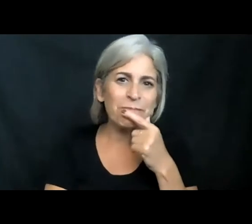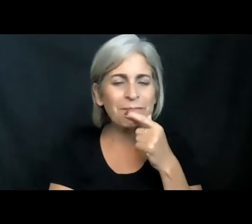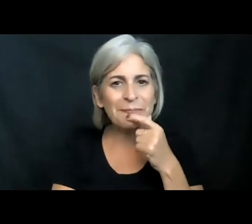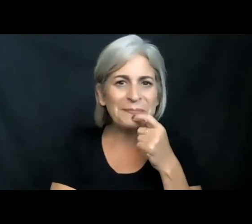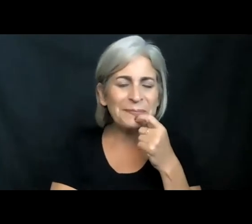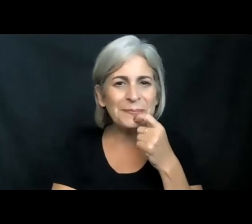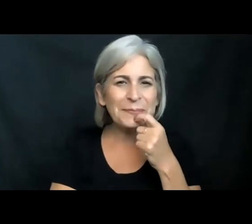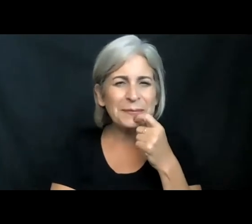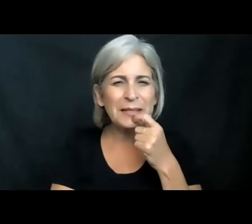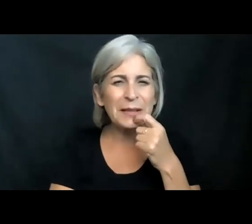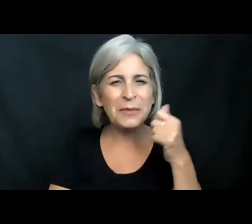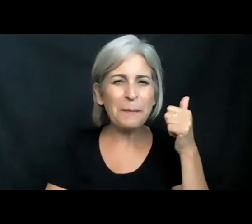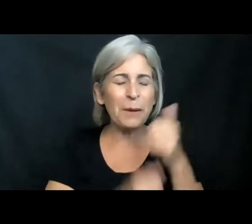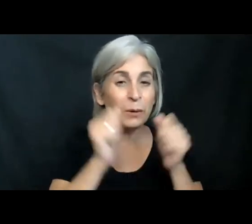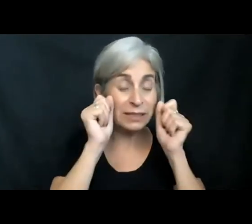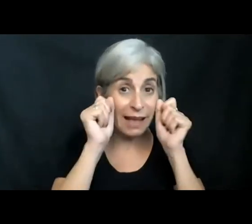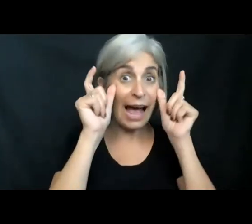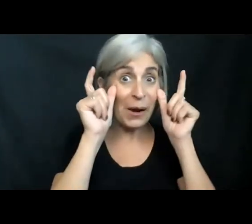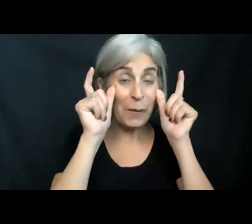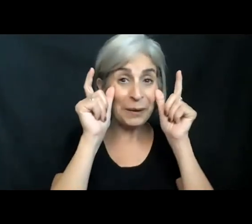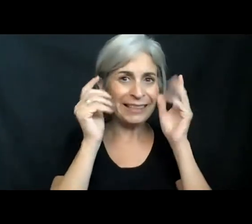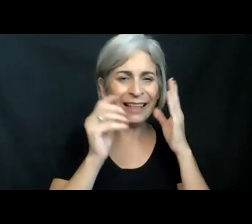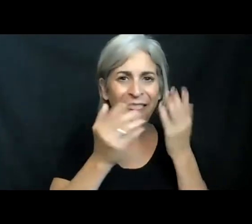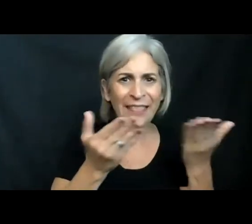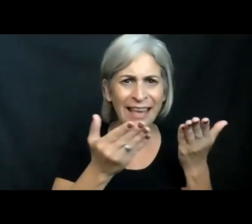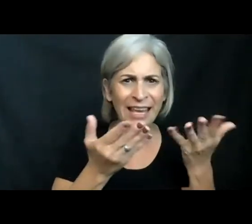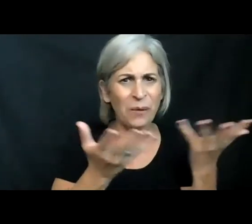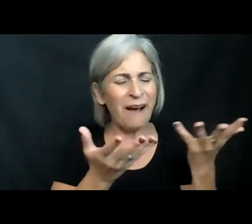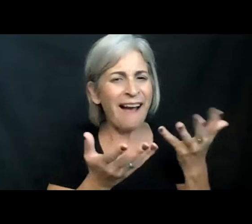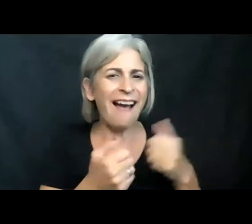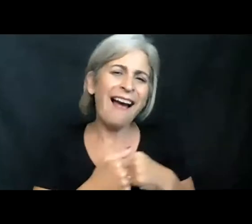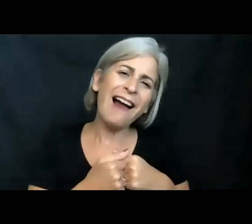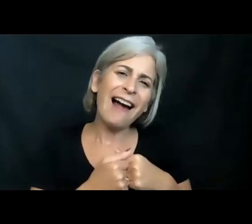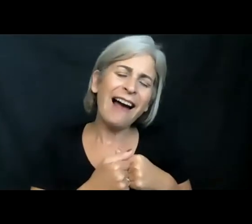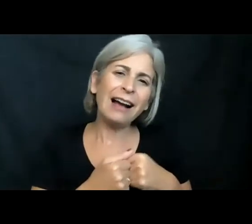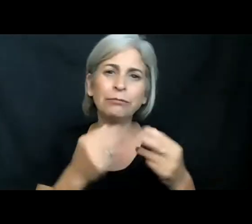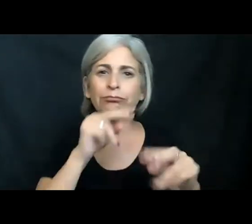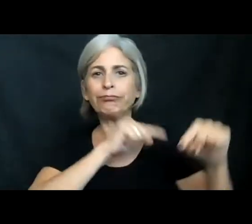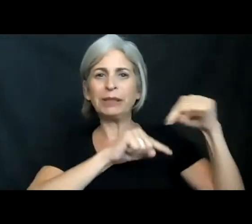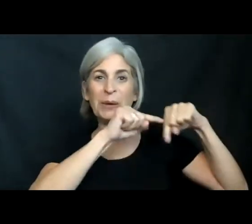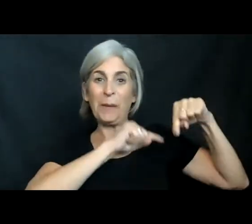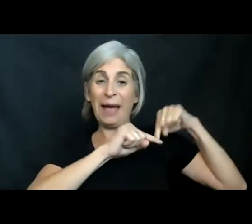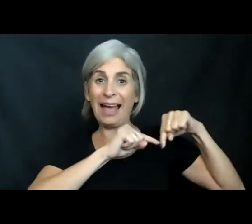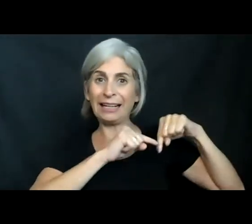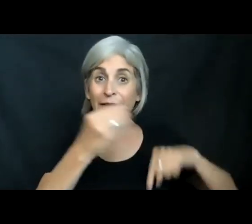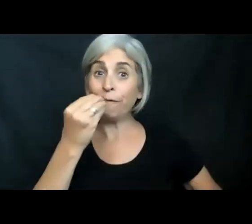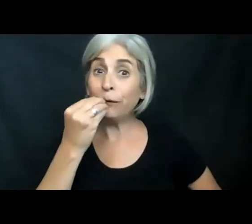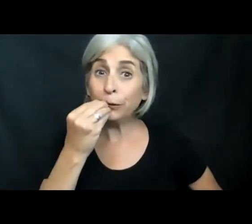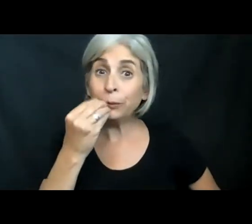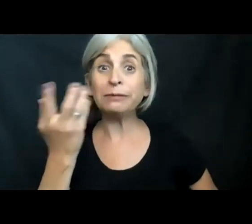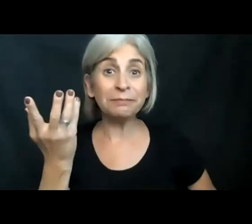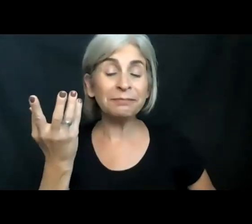The most eye-opening thing. I think I would go back to the food because